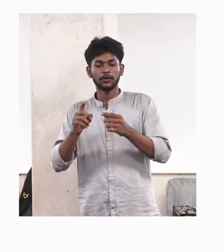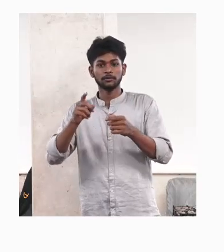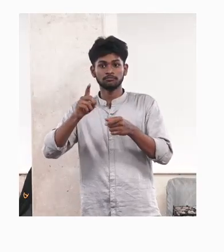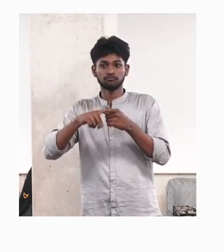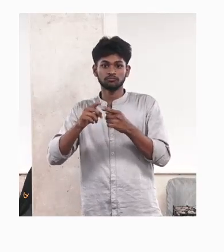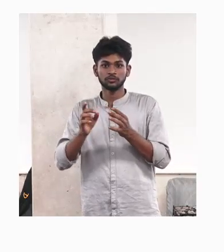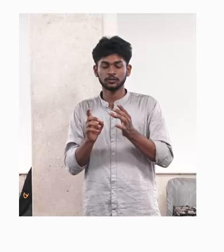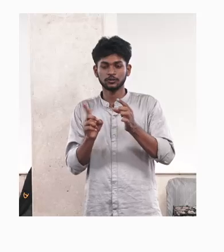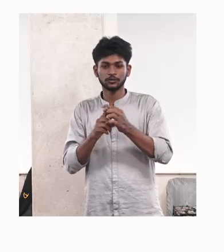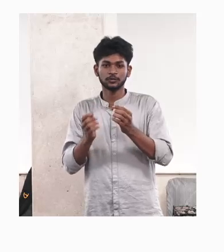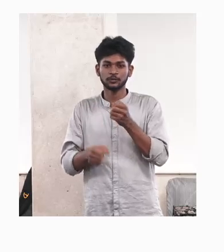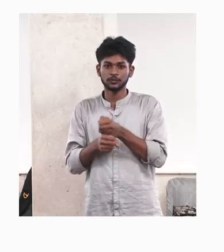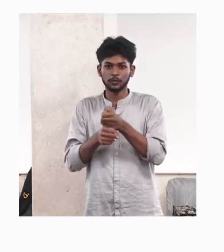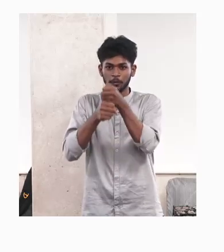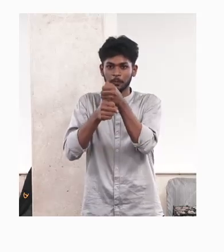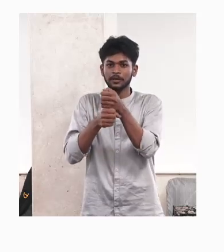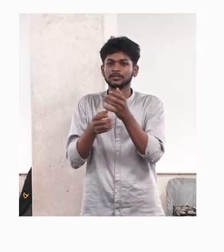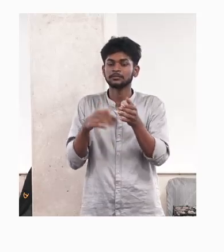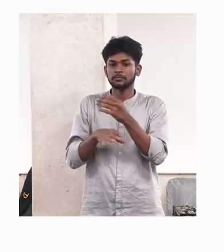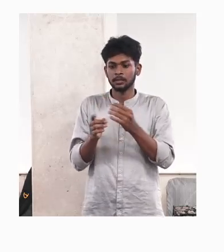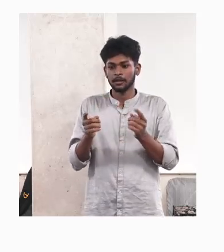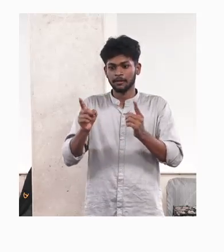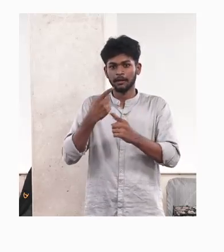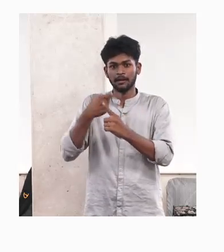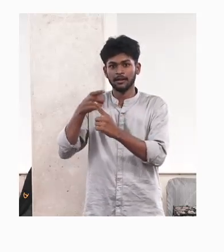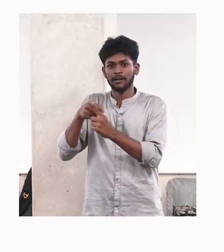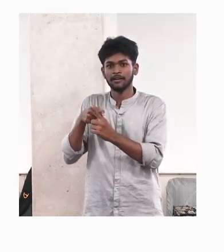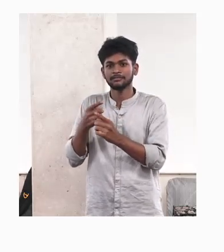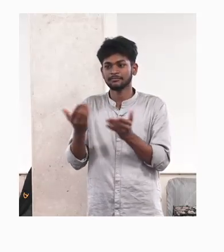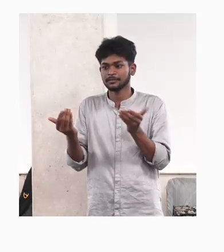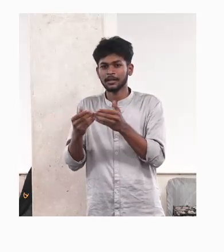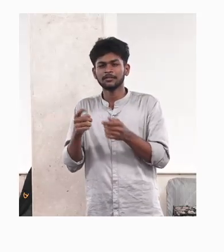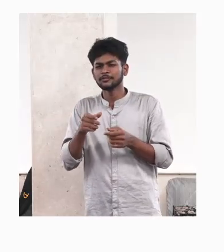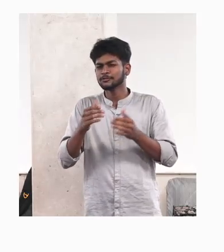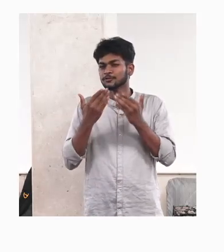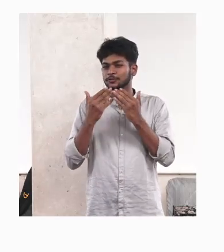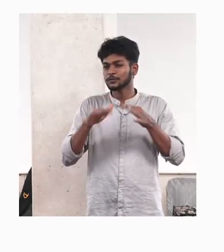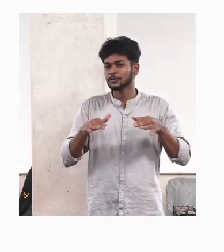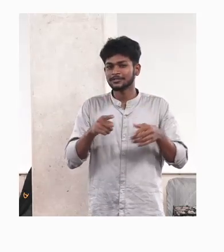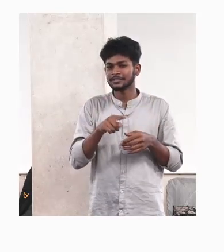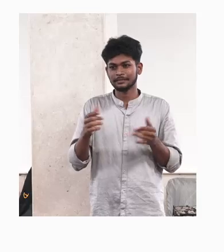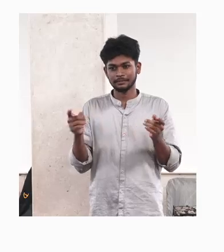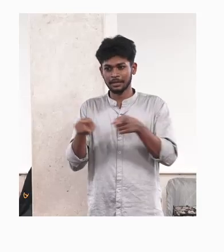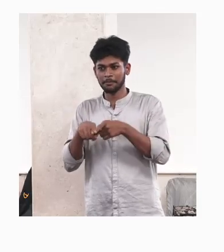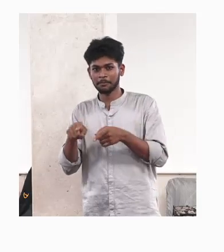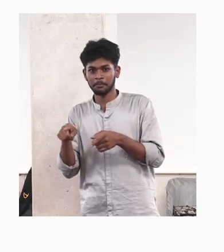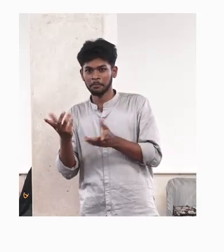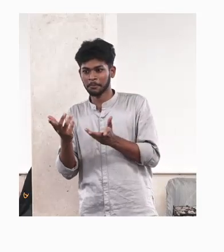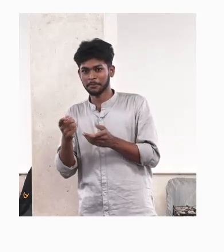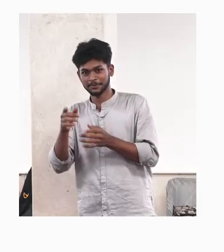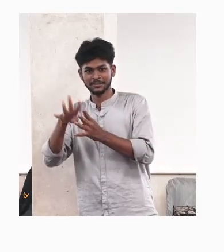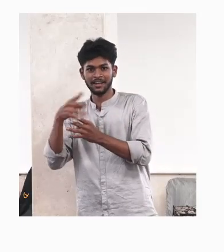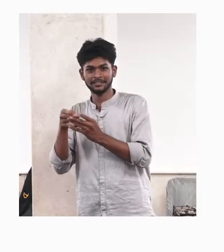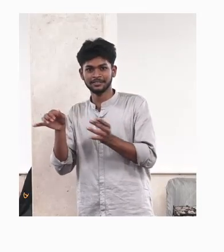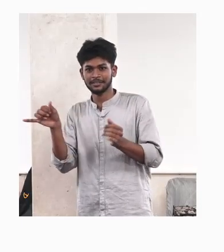that happen. And schools, obviously, again, schools are nothing but jails with the, headmaster and the teachers